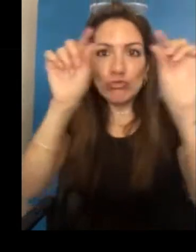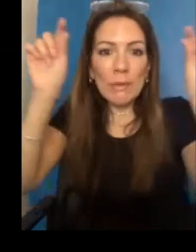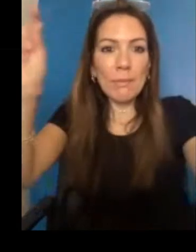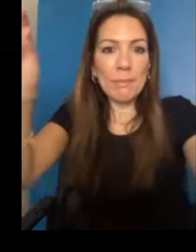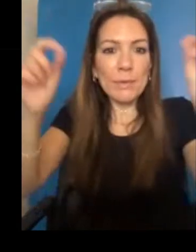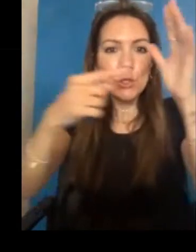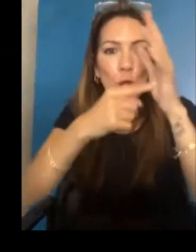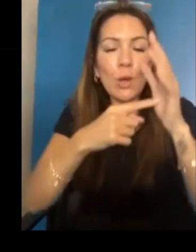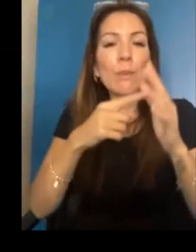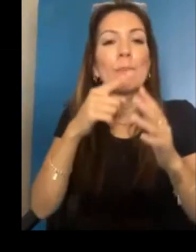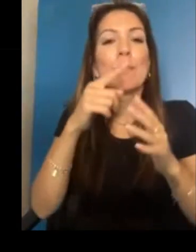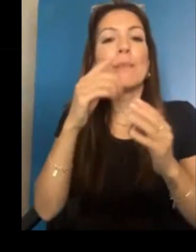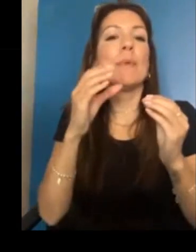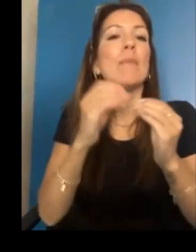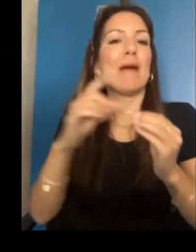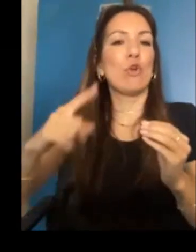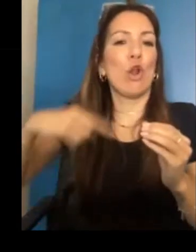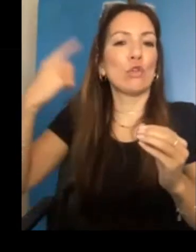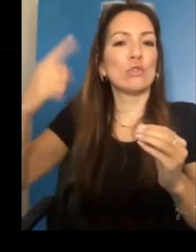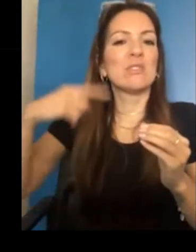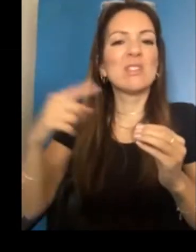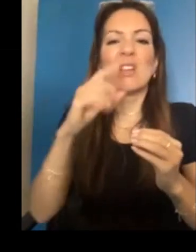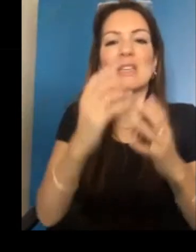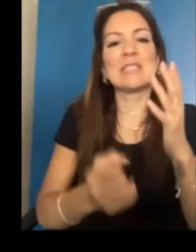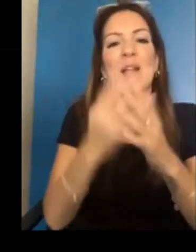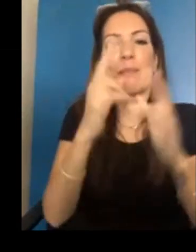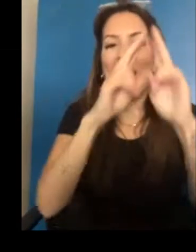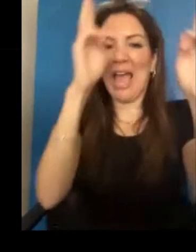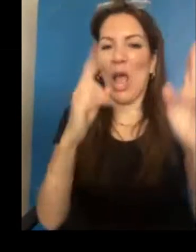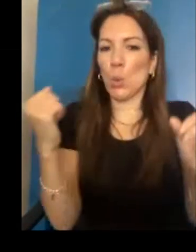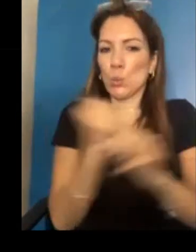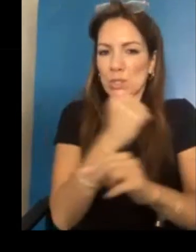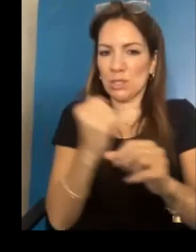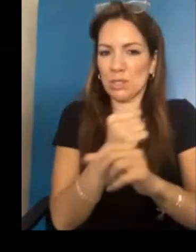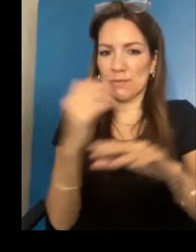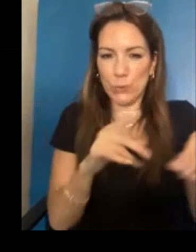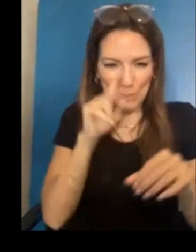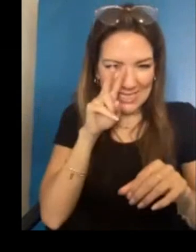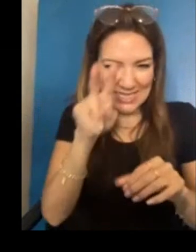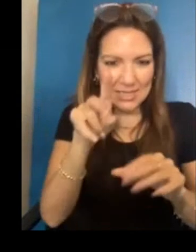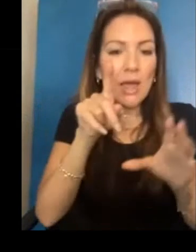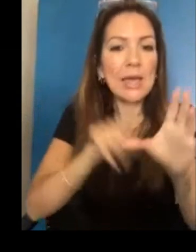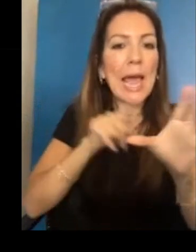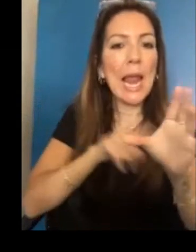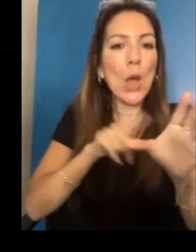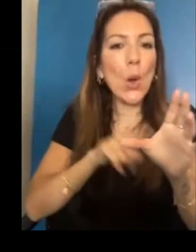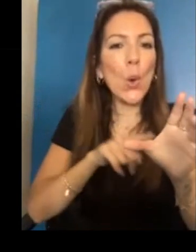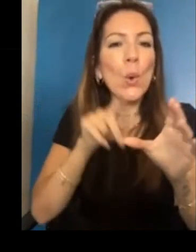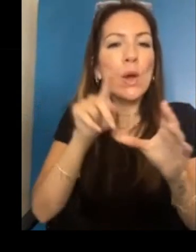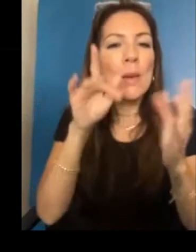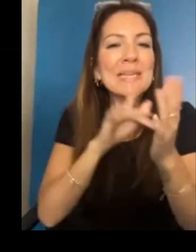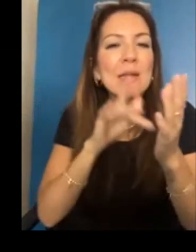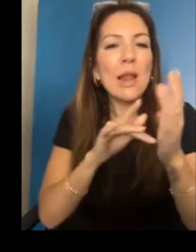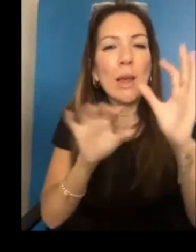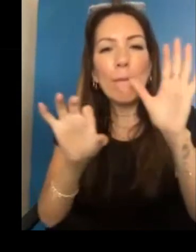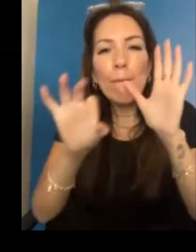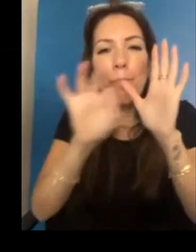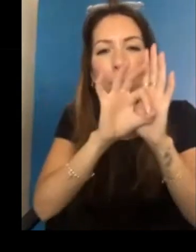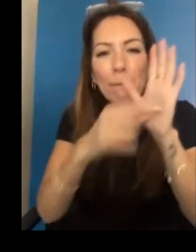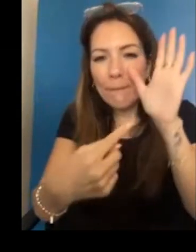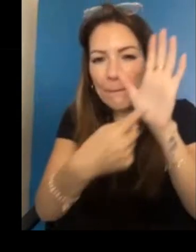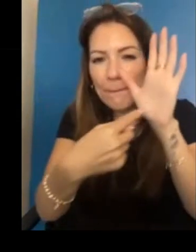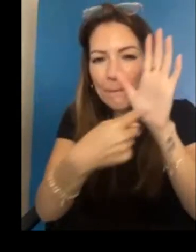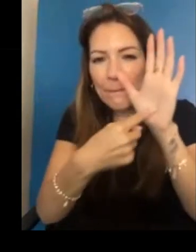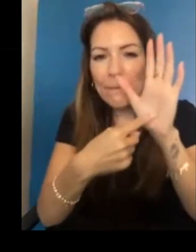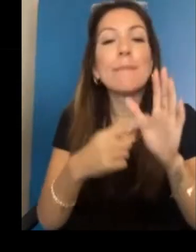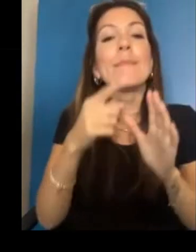Barratt London are developing into housing. The yellow blob in the middle, that's the list of buildings I mentioned that are being developed